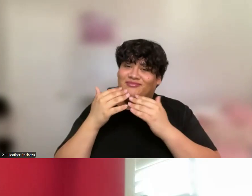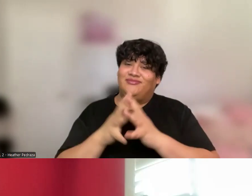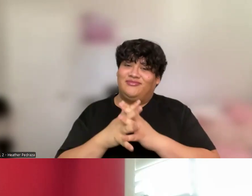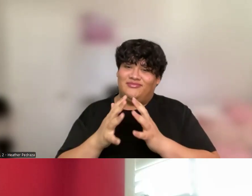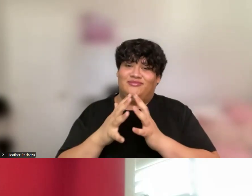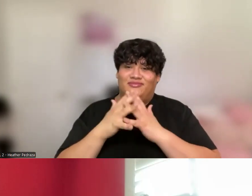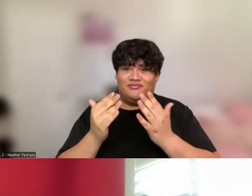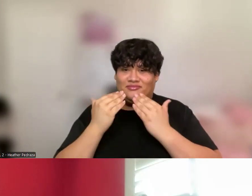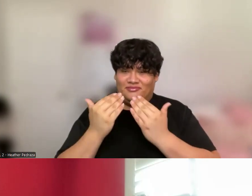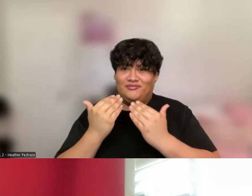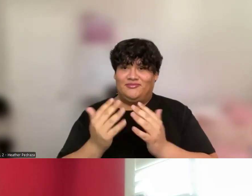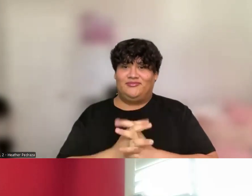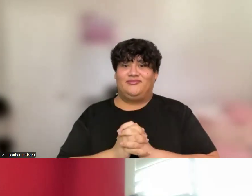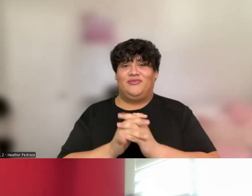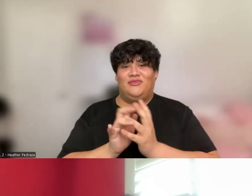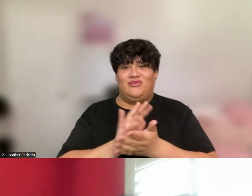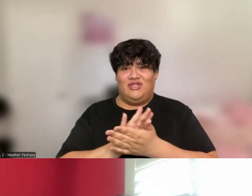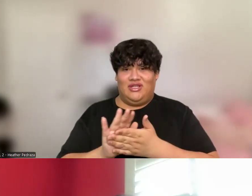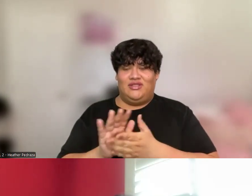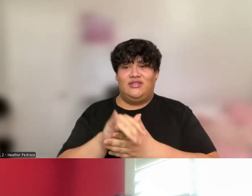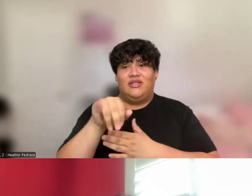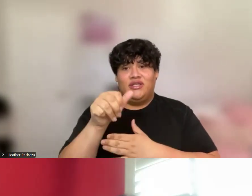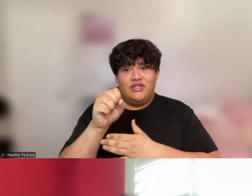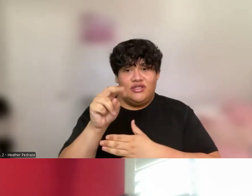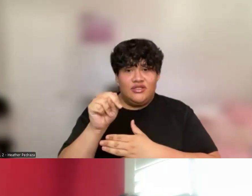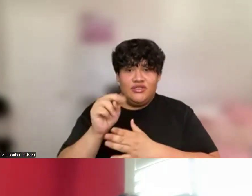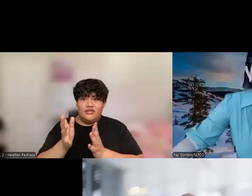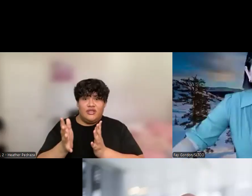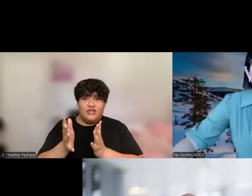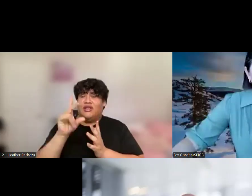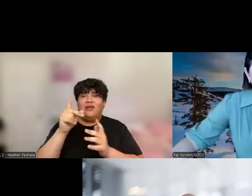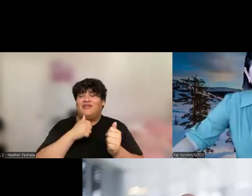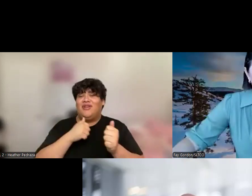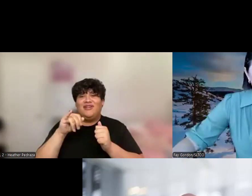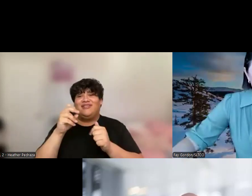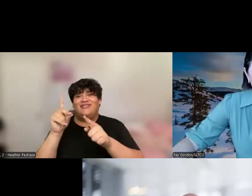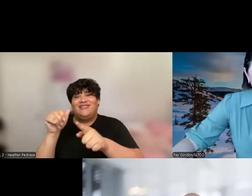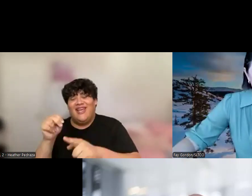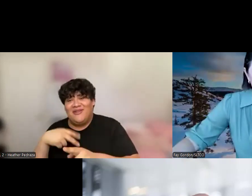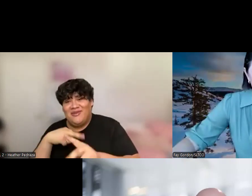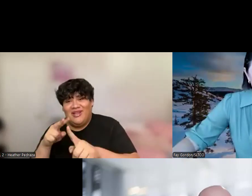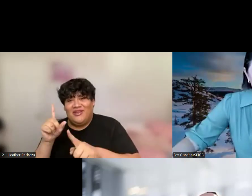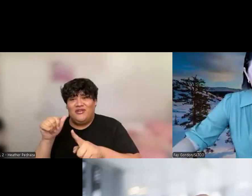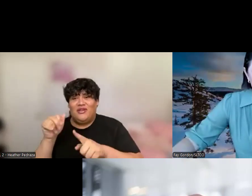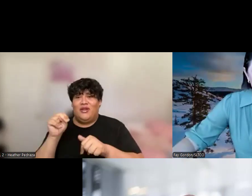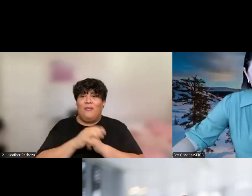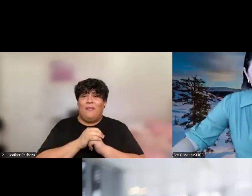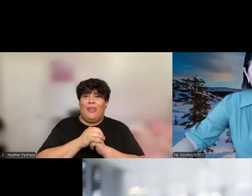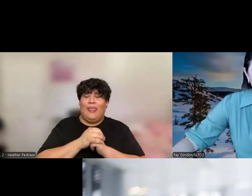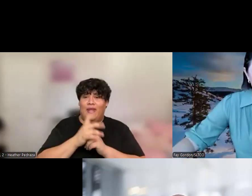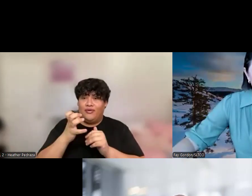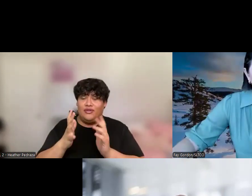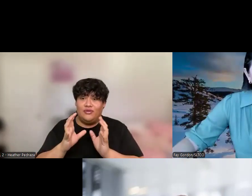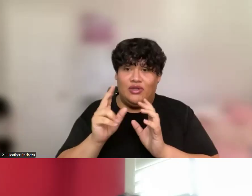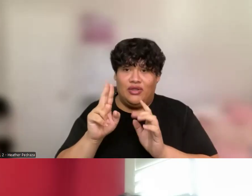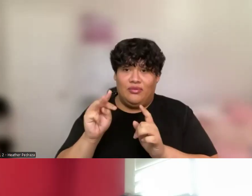kind. Thank you, Jason. Jason? I'm sorry, just Dan. I'm looking at you, Dan. Sorry. Would you like to unmute,